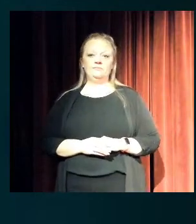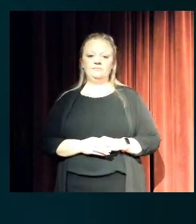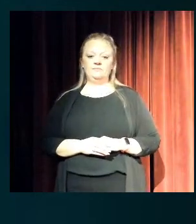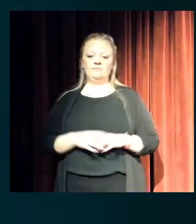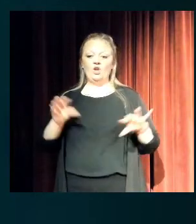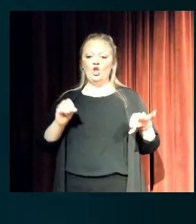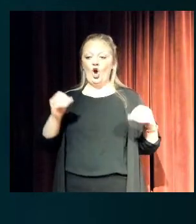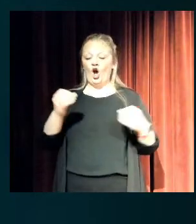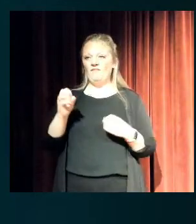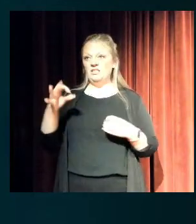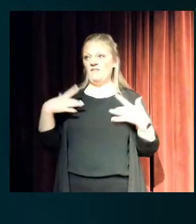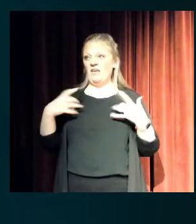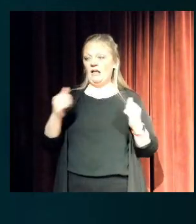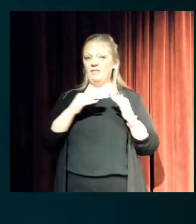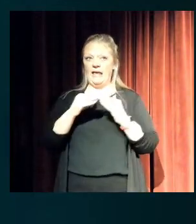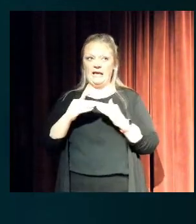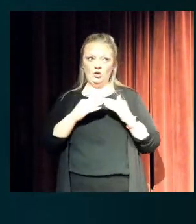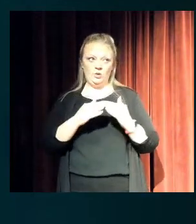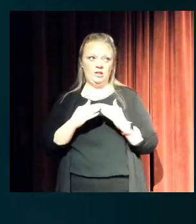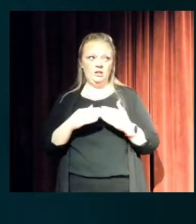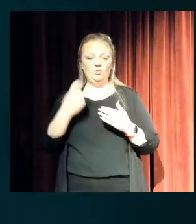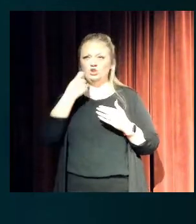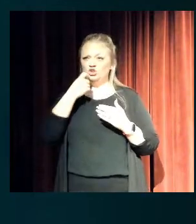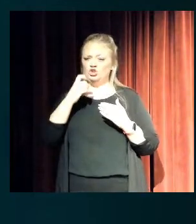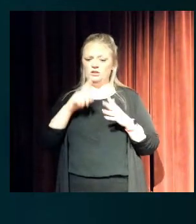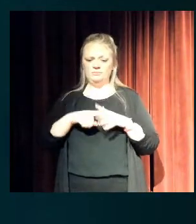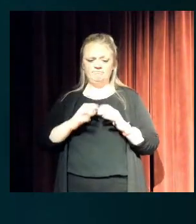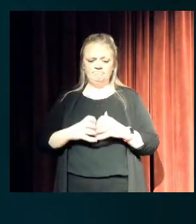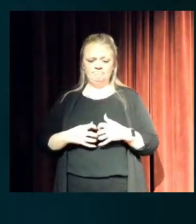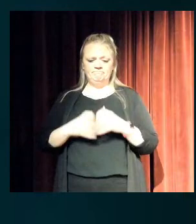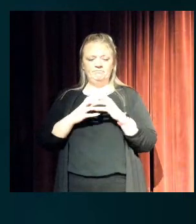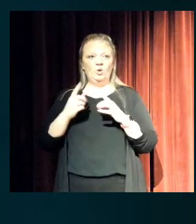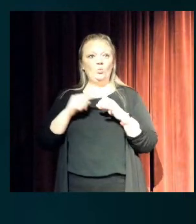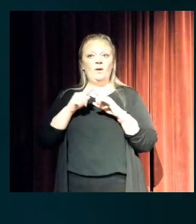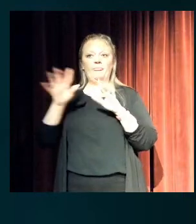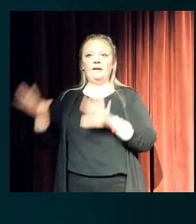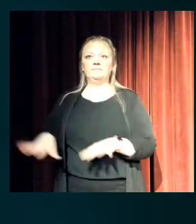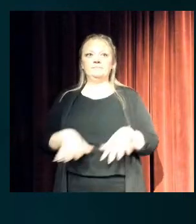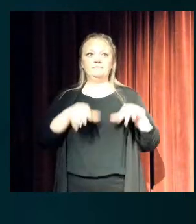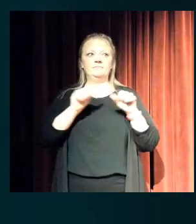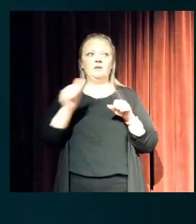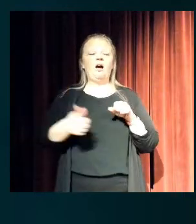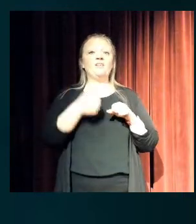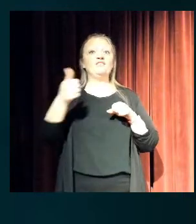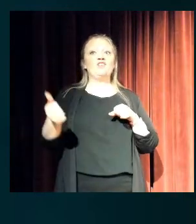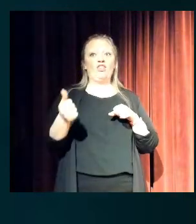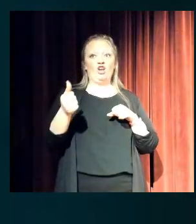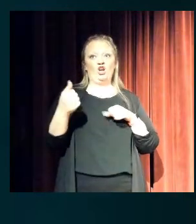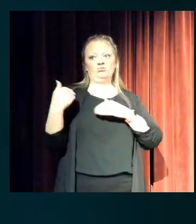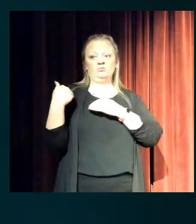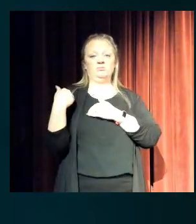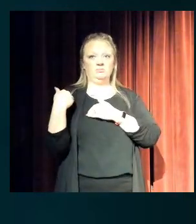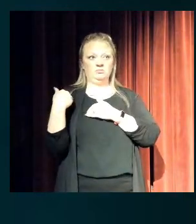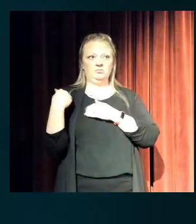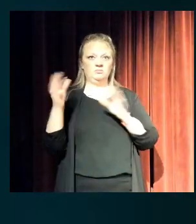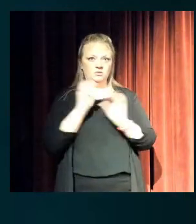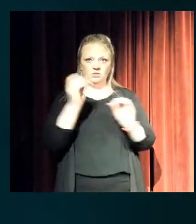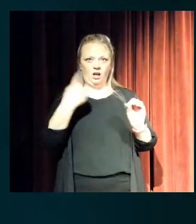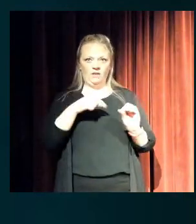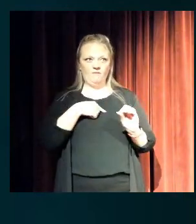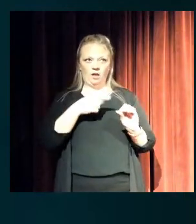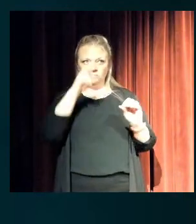The Office of Health Equity was just taking shape when its members took on an additional task none of us foresaw when we created